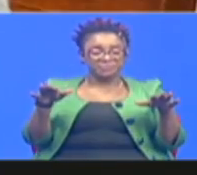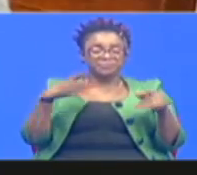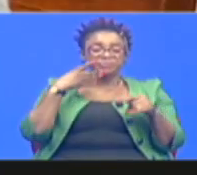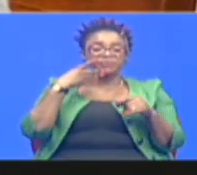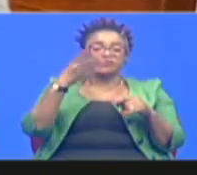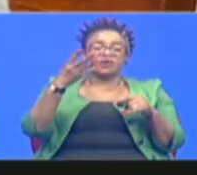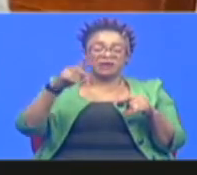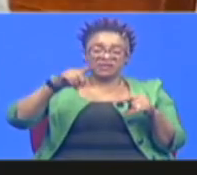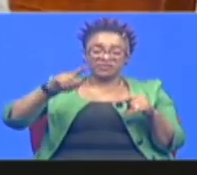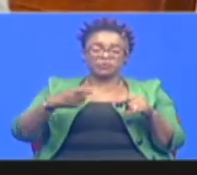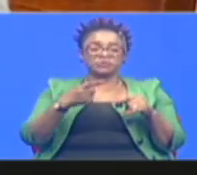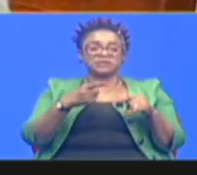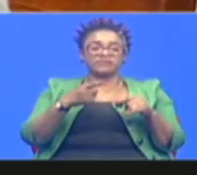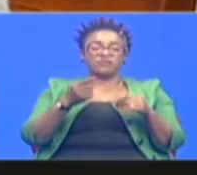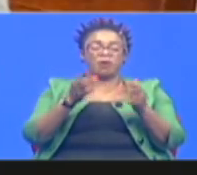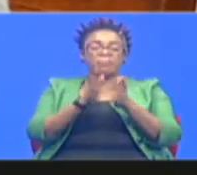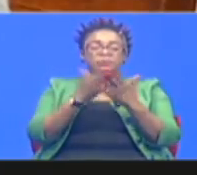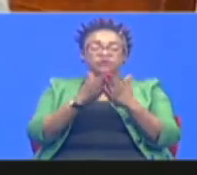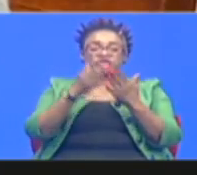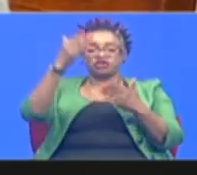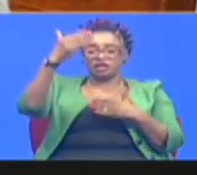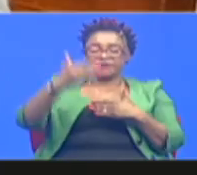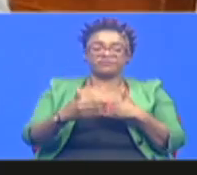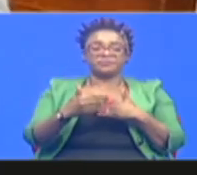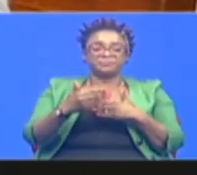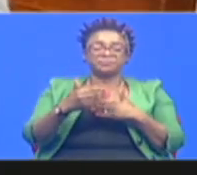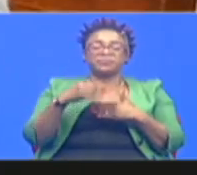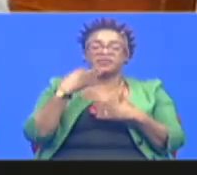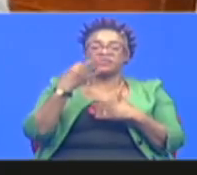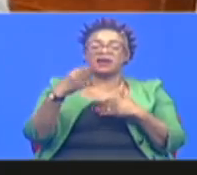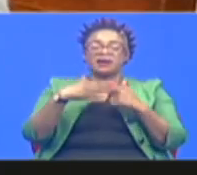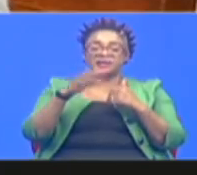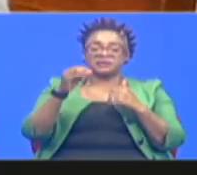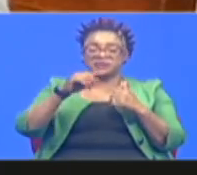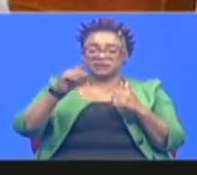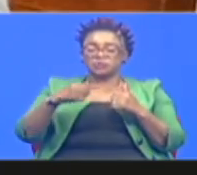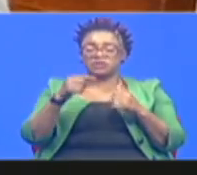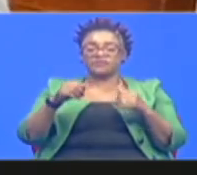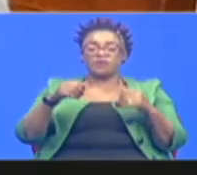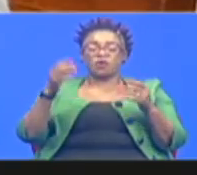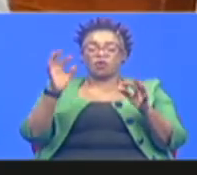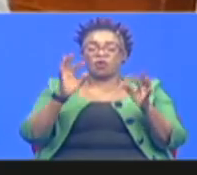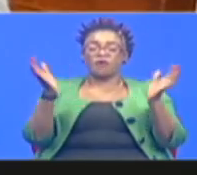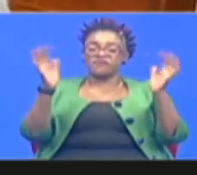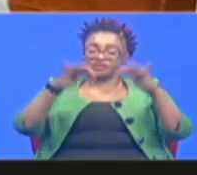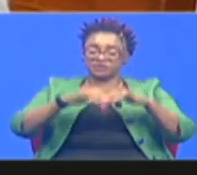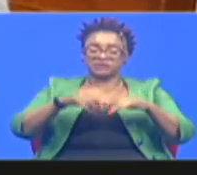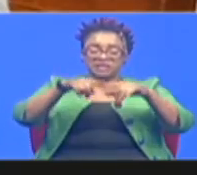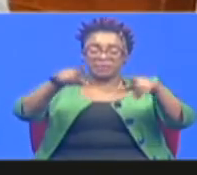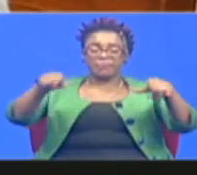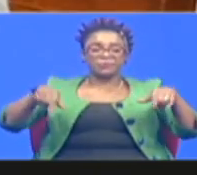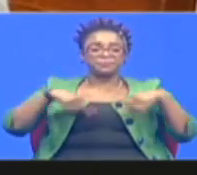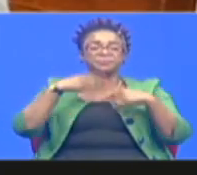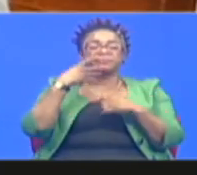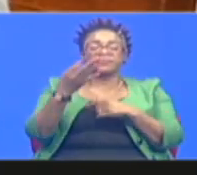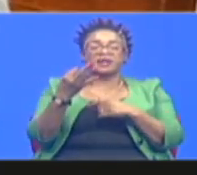bookshelf, 398,000 shillings for conference table in your office, 293,000 for the